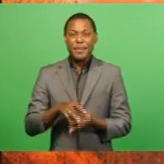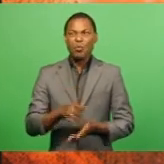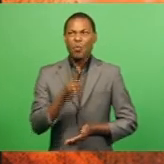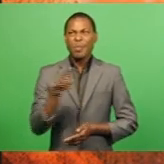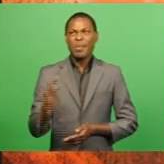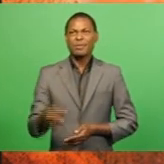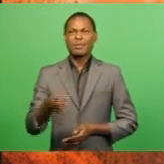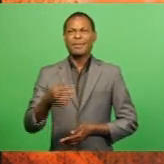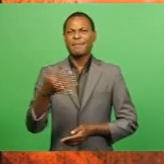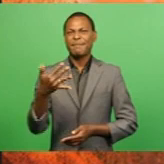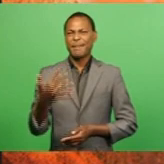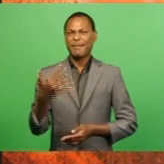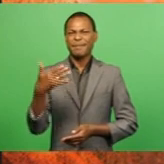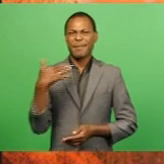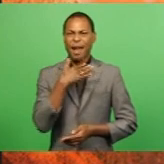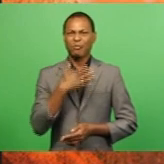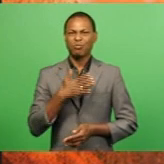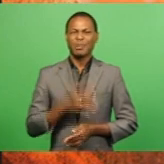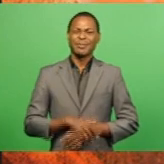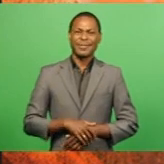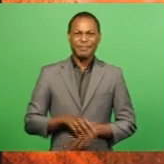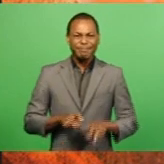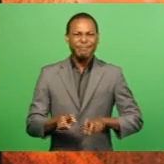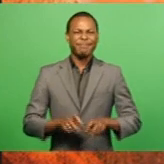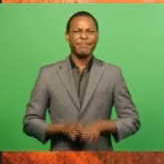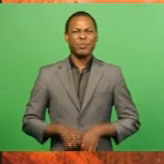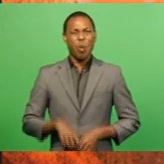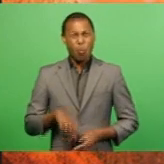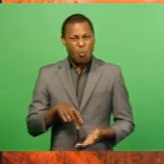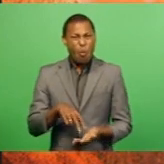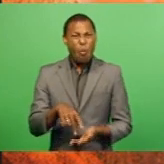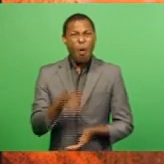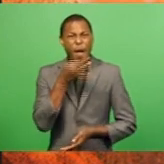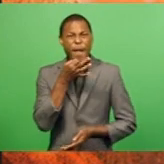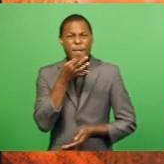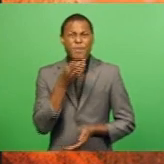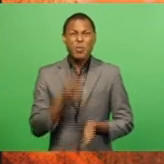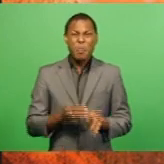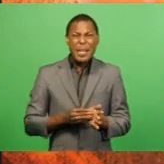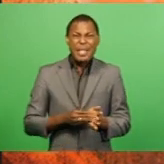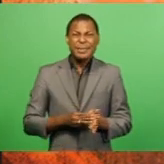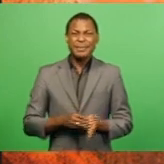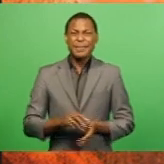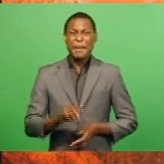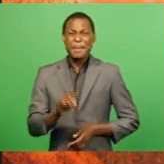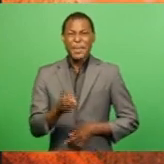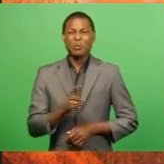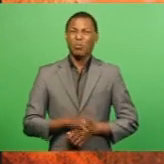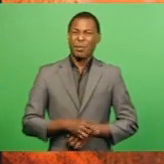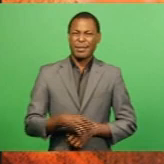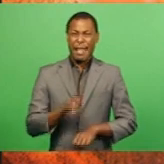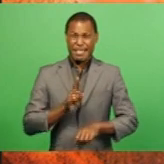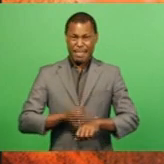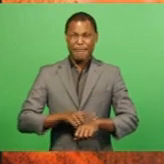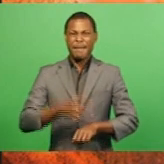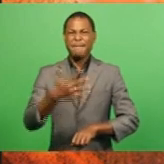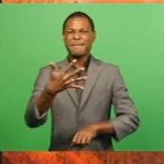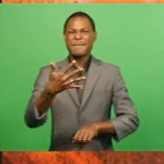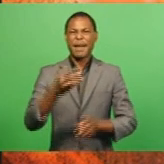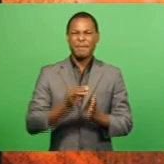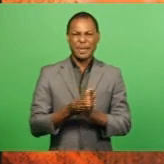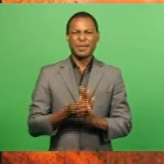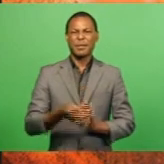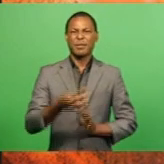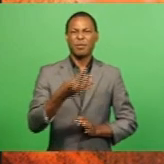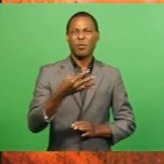1,500 meters race. Despite having to walk a few meters to finish the race, Ranandi was able to clock a time of 5 minutes and